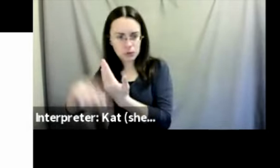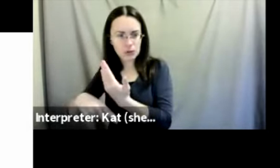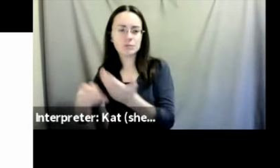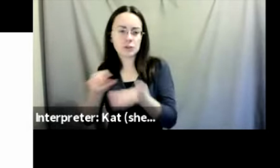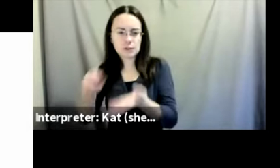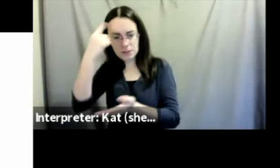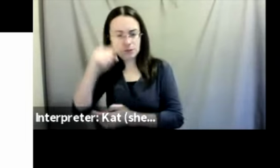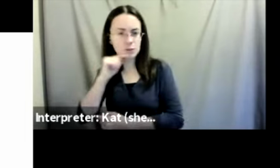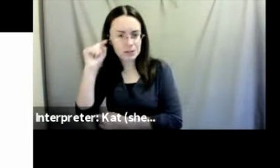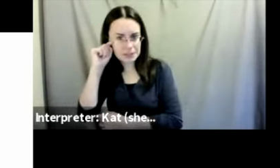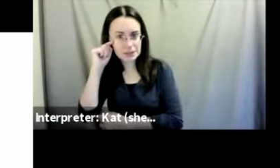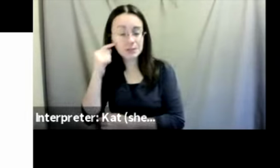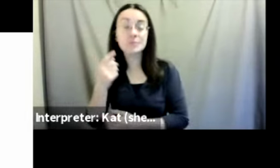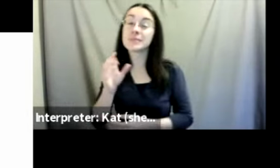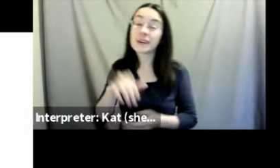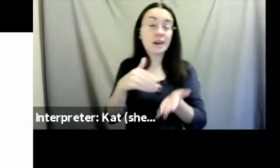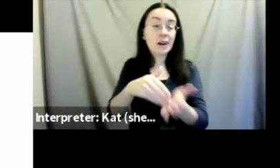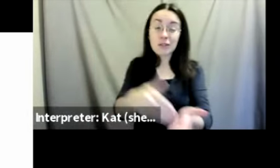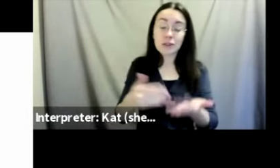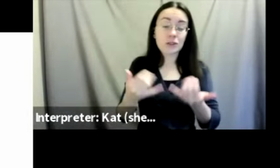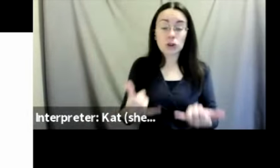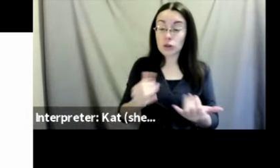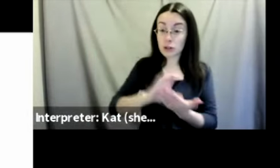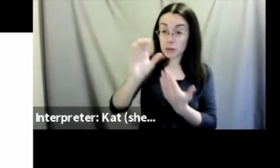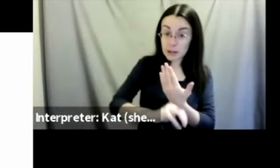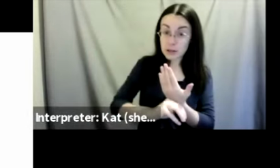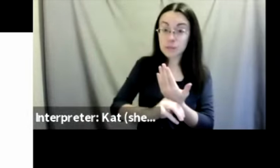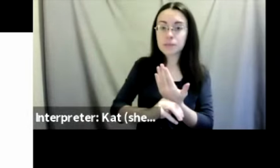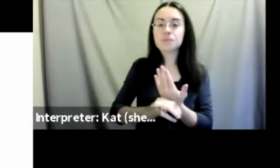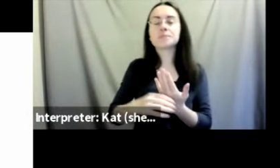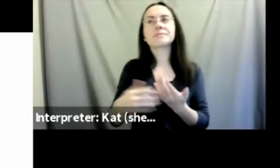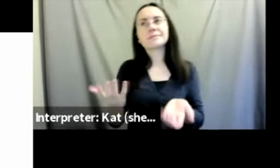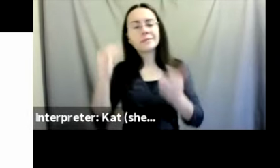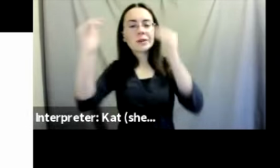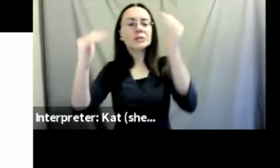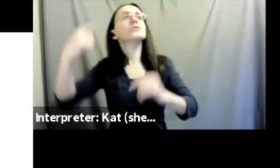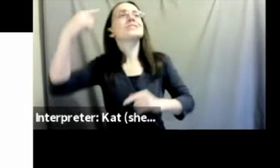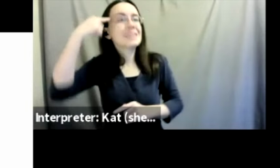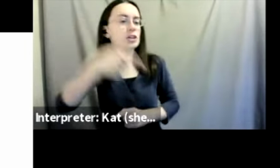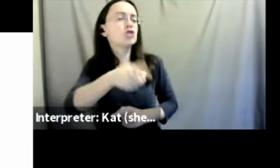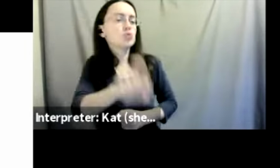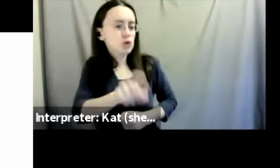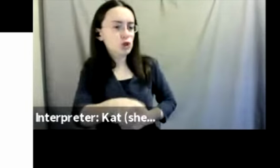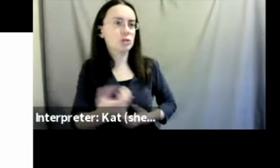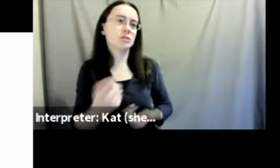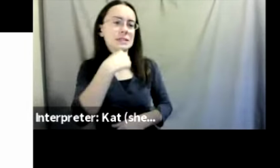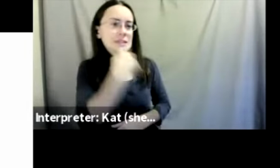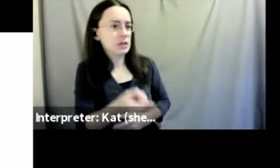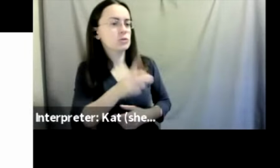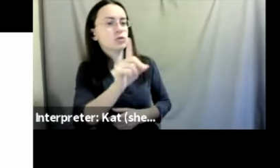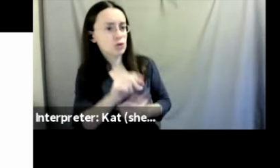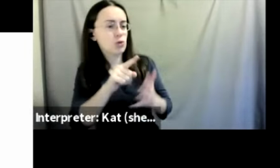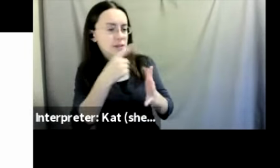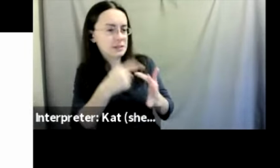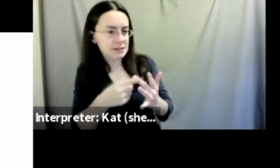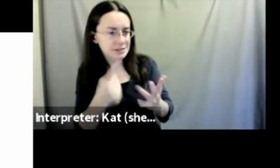in current curriculums, there is a lot of, well, we think that you should do this. We think we're telling teens to do this, but that's maybe not what they need